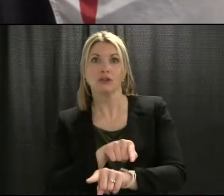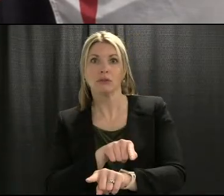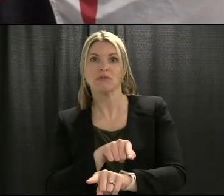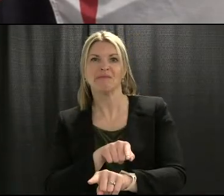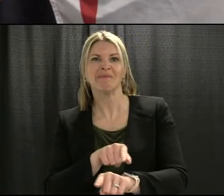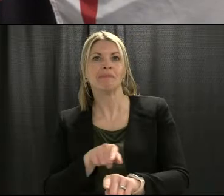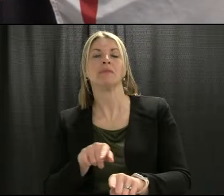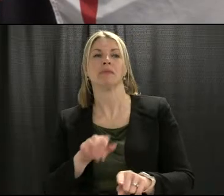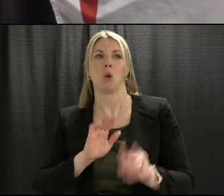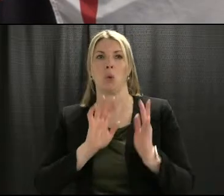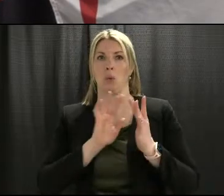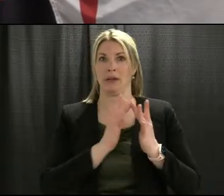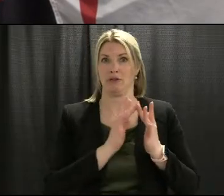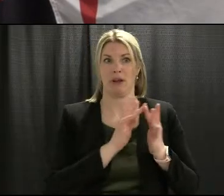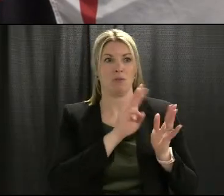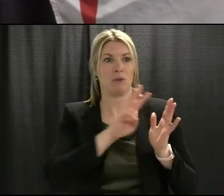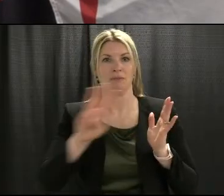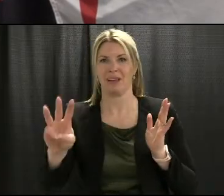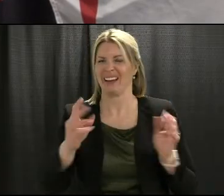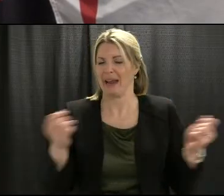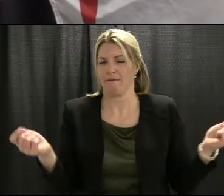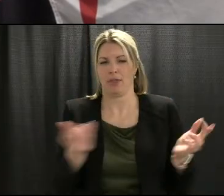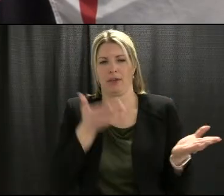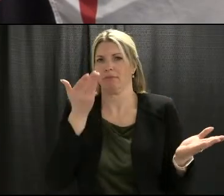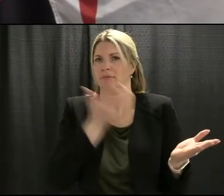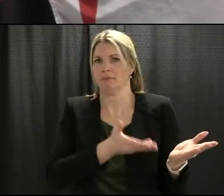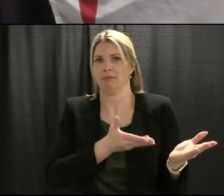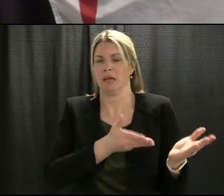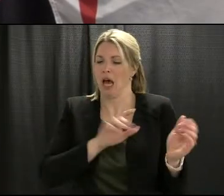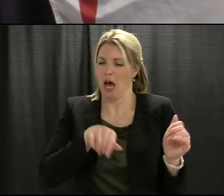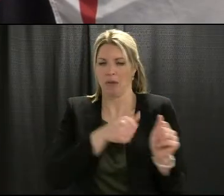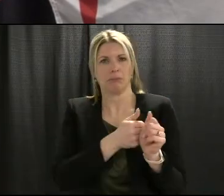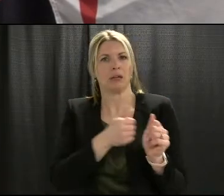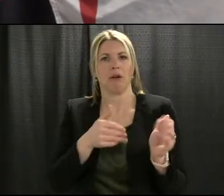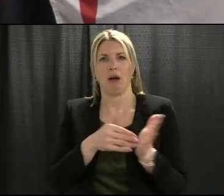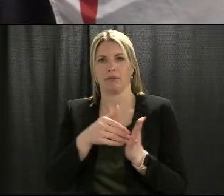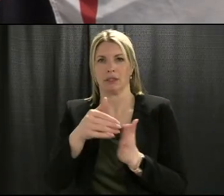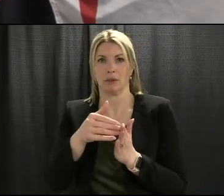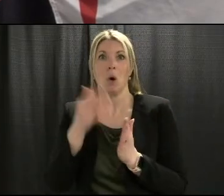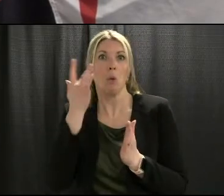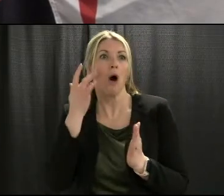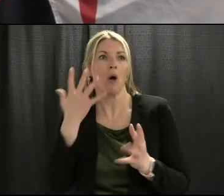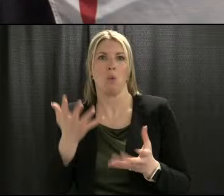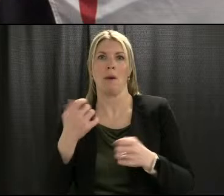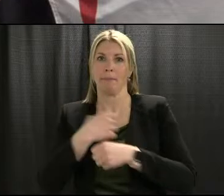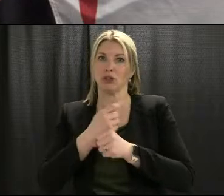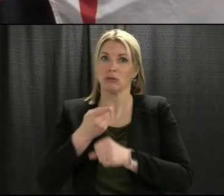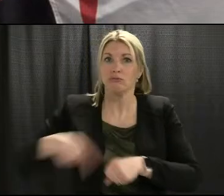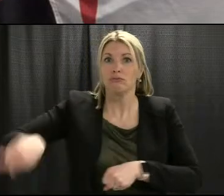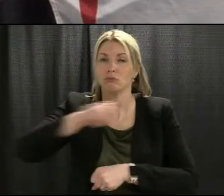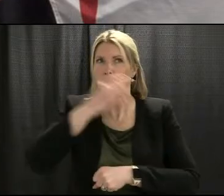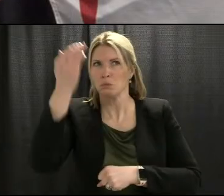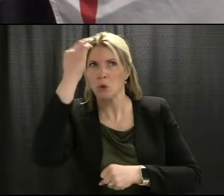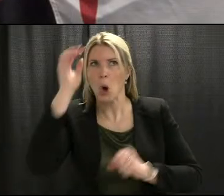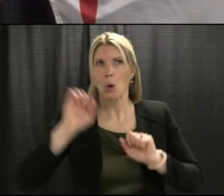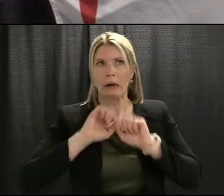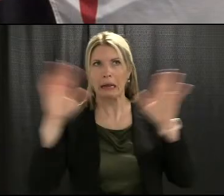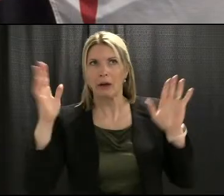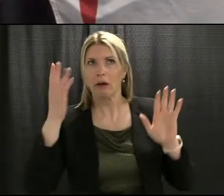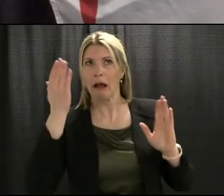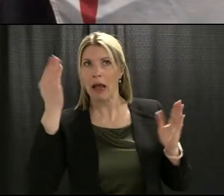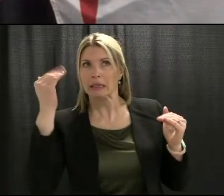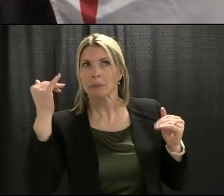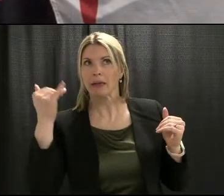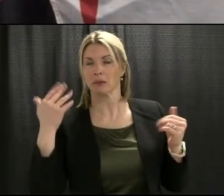timely updates on how our actions are impacting their health. Today is an example with our